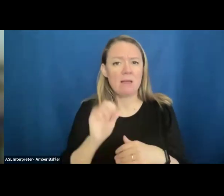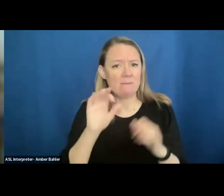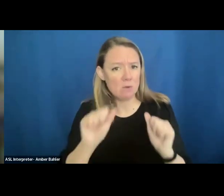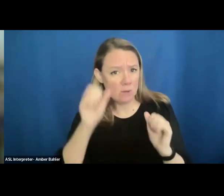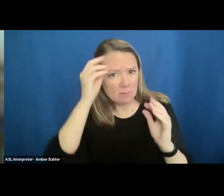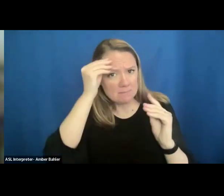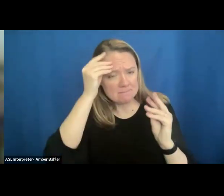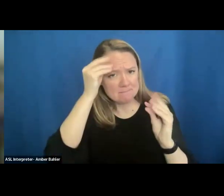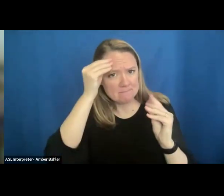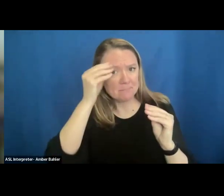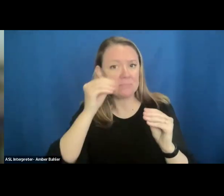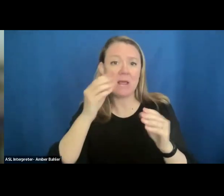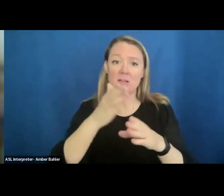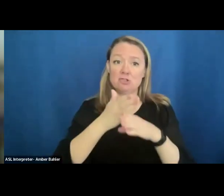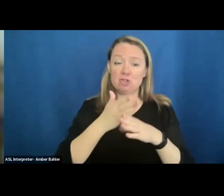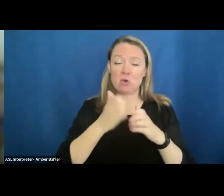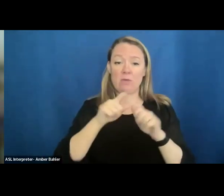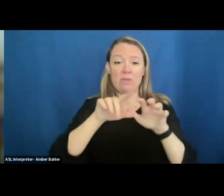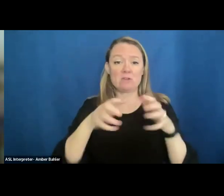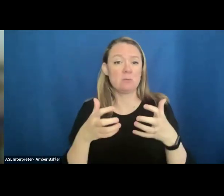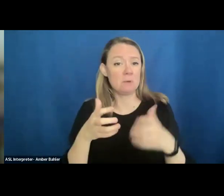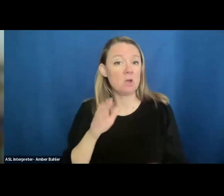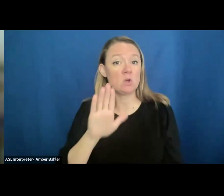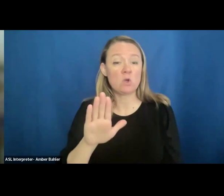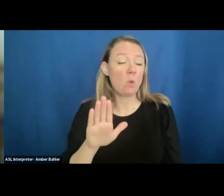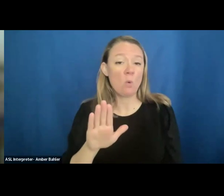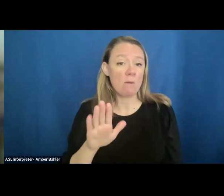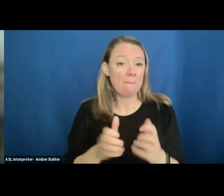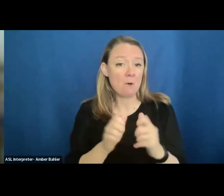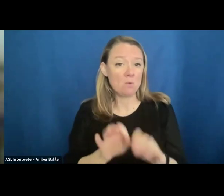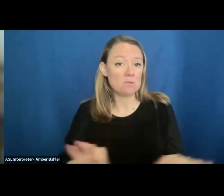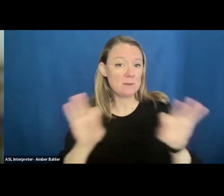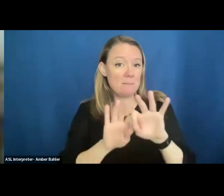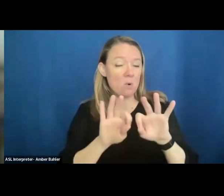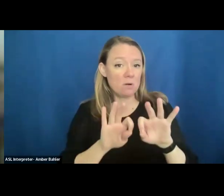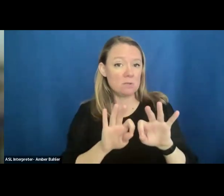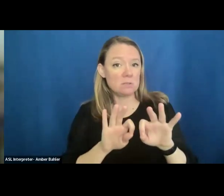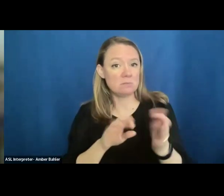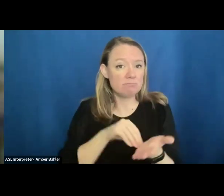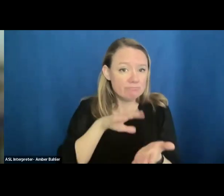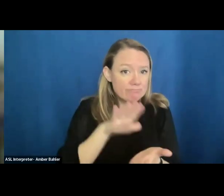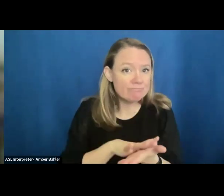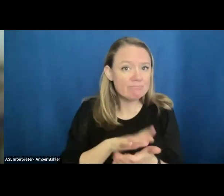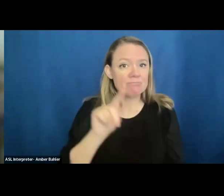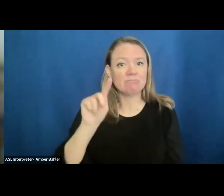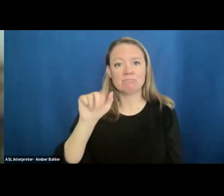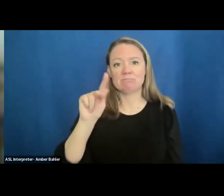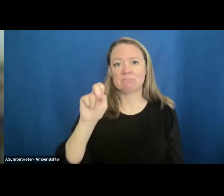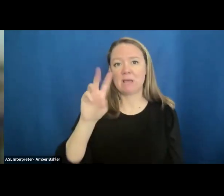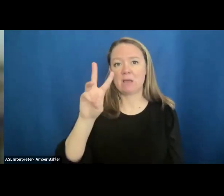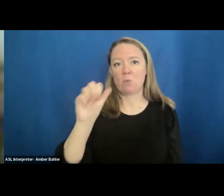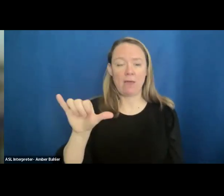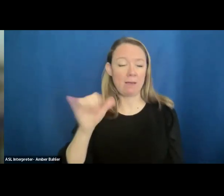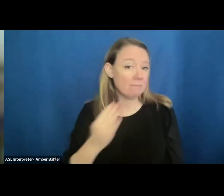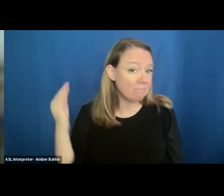again. What was your biggest takeaway from that presentation and panel discussion? And I can start by asking for